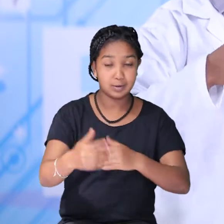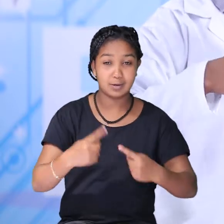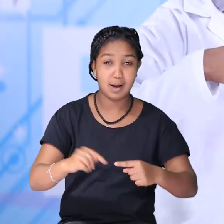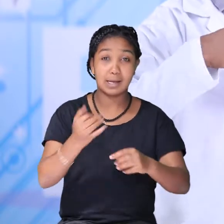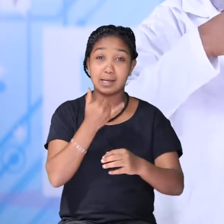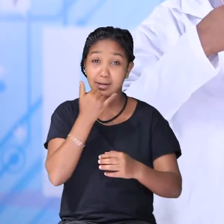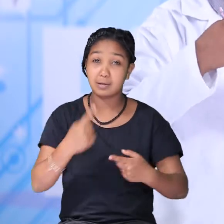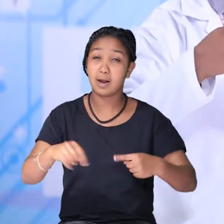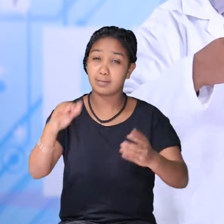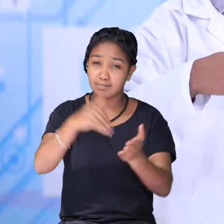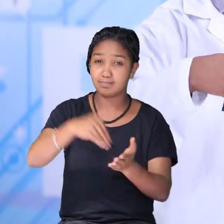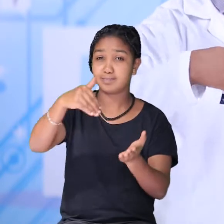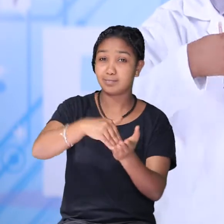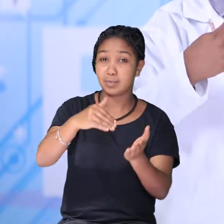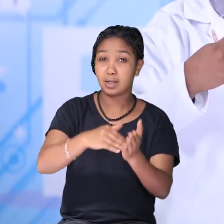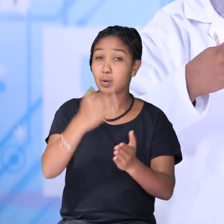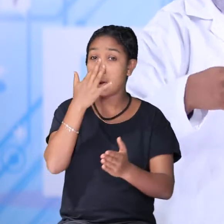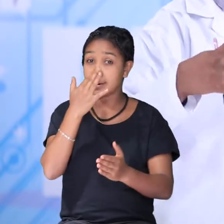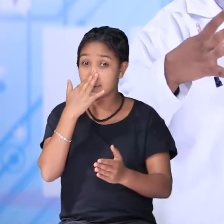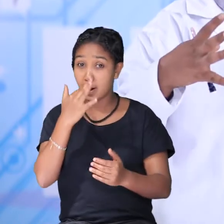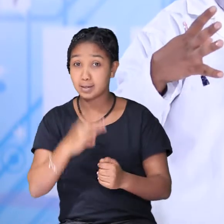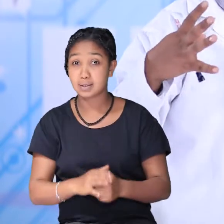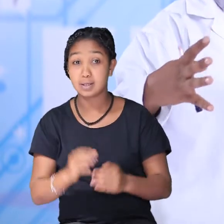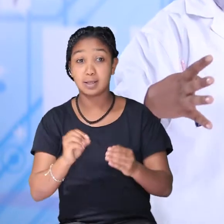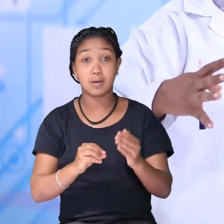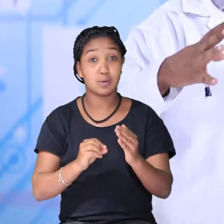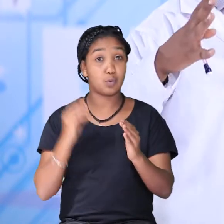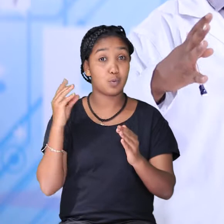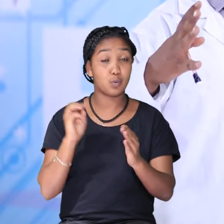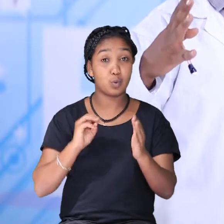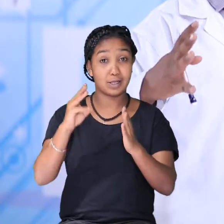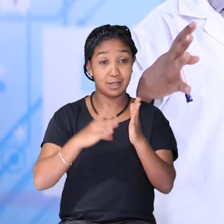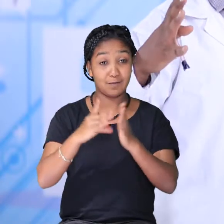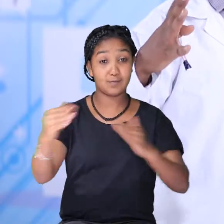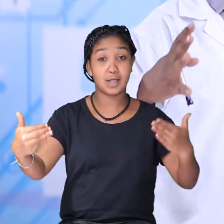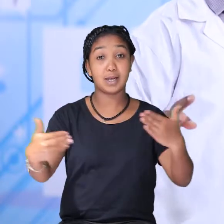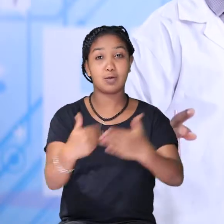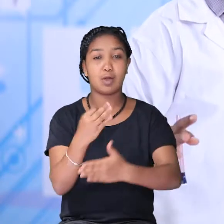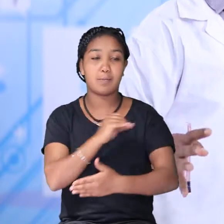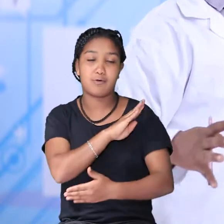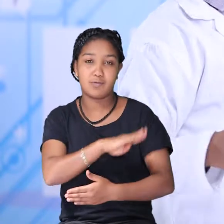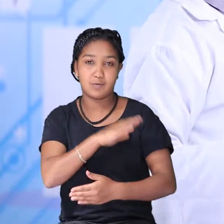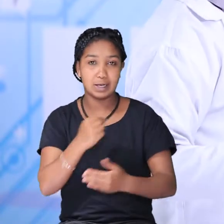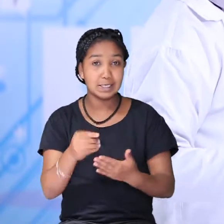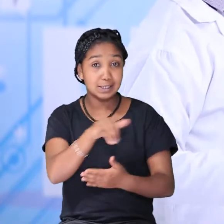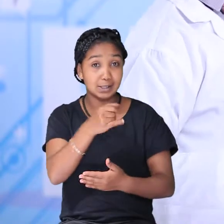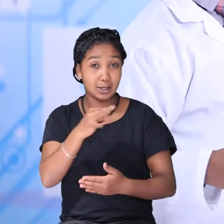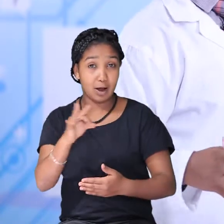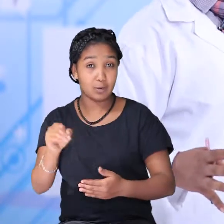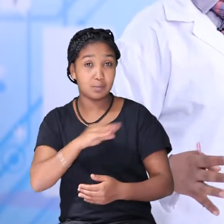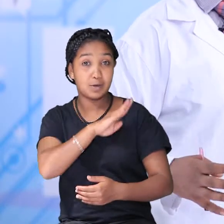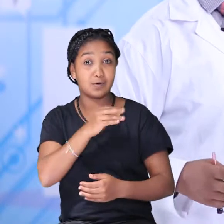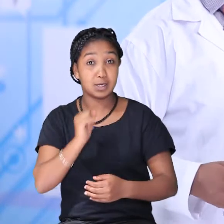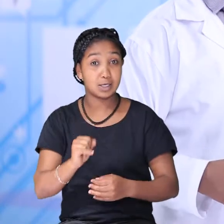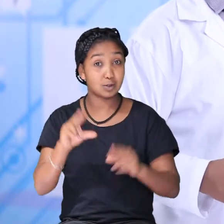and error, through repetitions or through experience, they will develop a new type of behavior. Such kind of